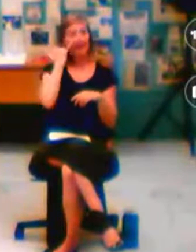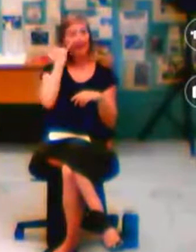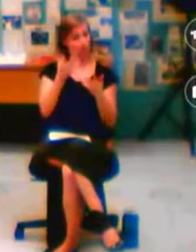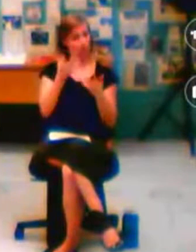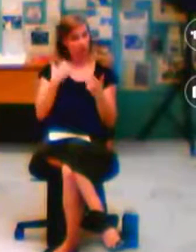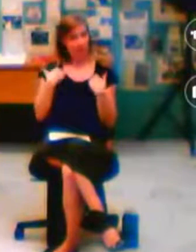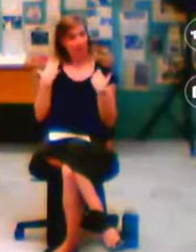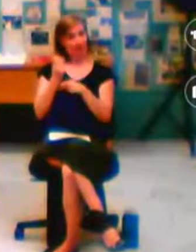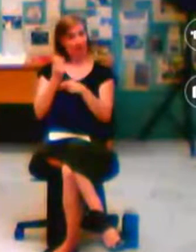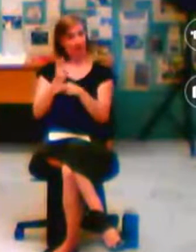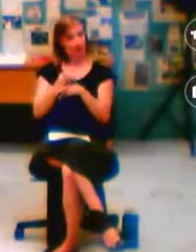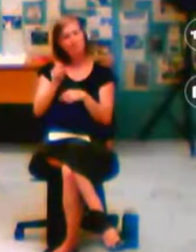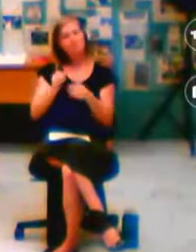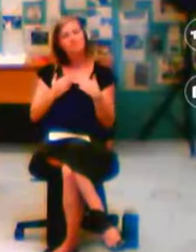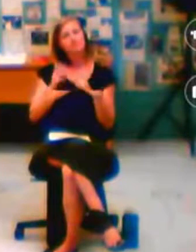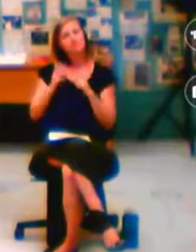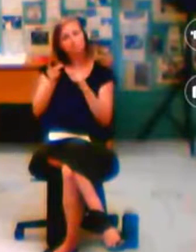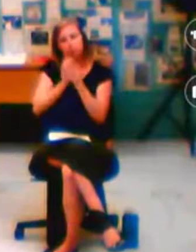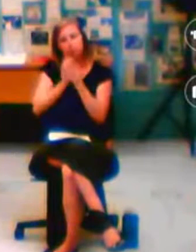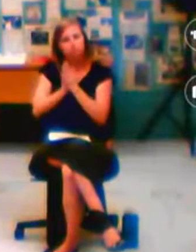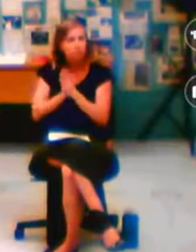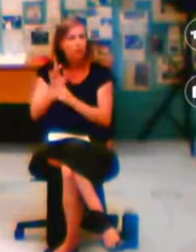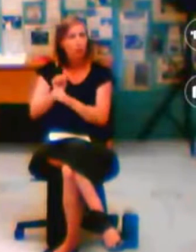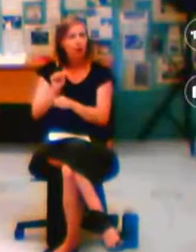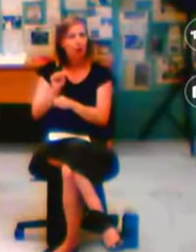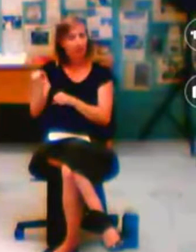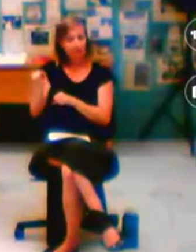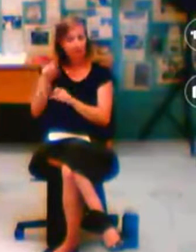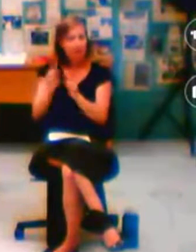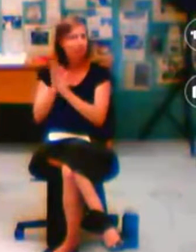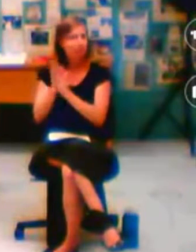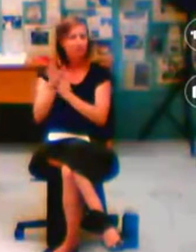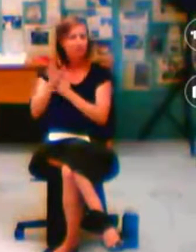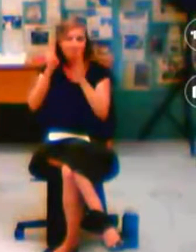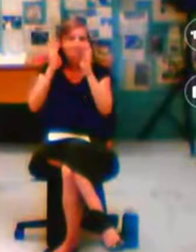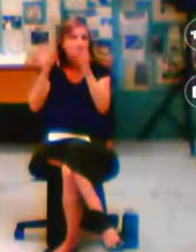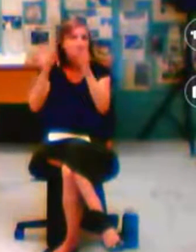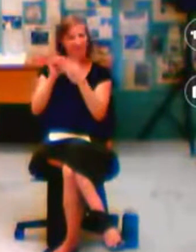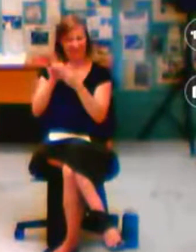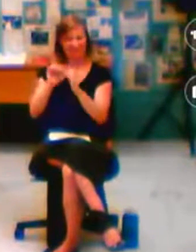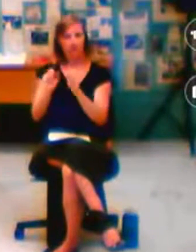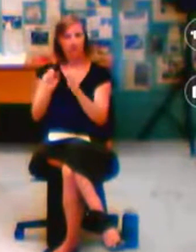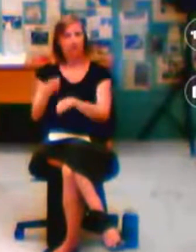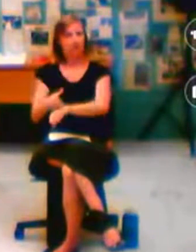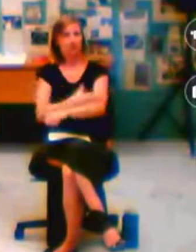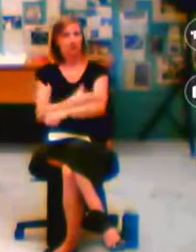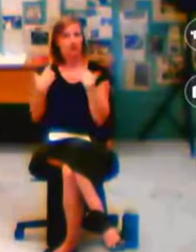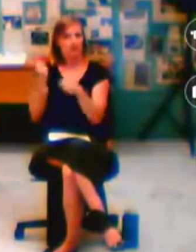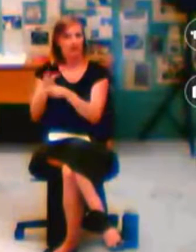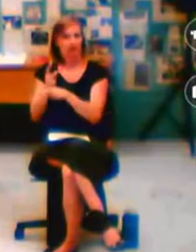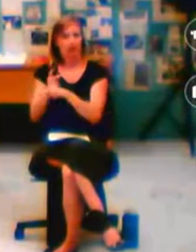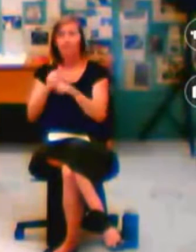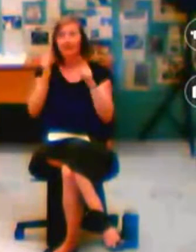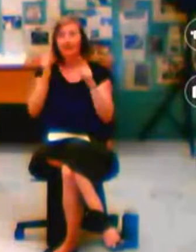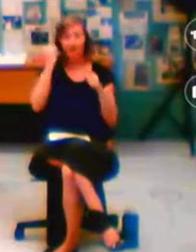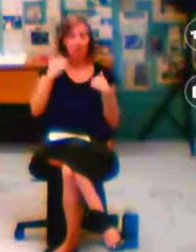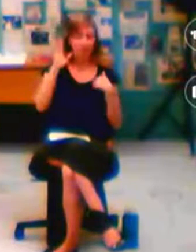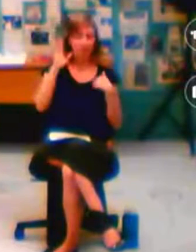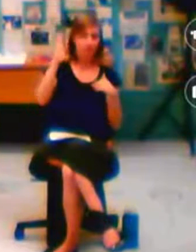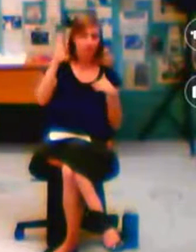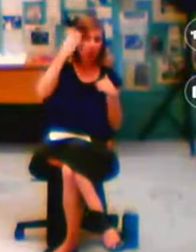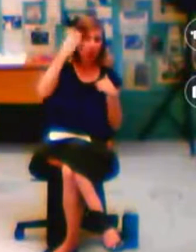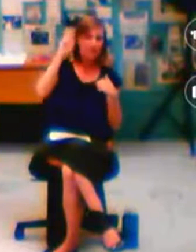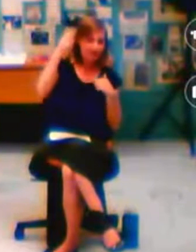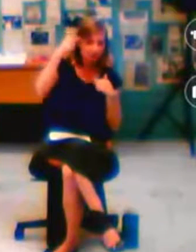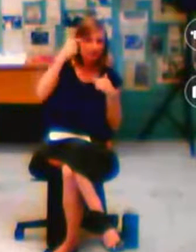this enormous complex bureaucracy. And that's what I tried to say with my opening remarks. In order to get health care, you have to have a working environment that